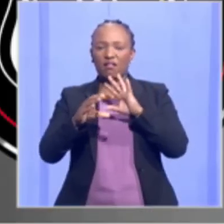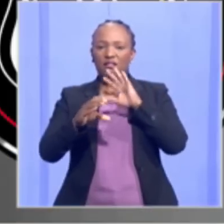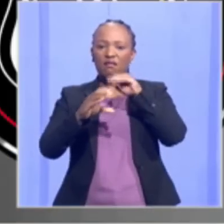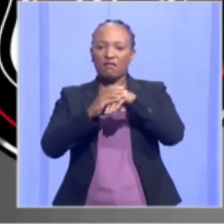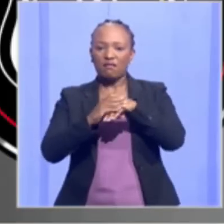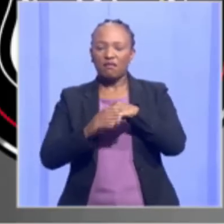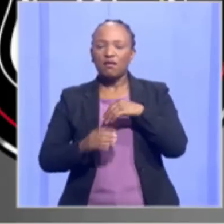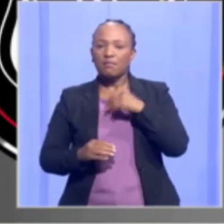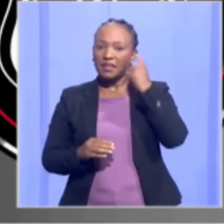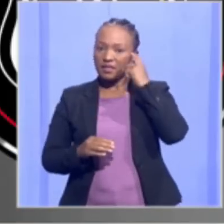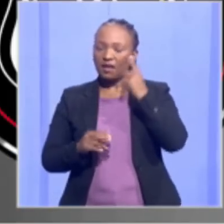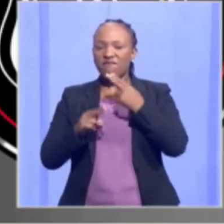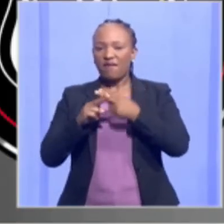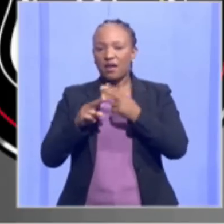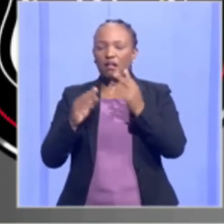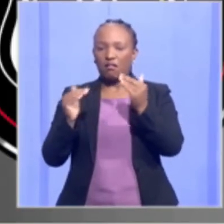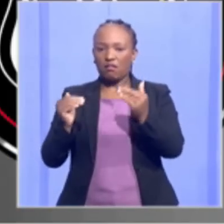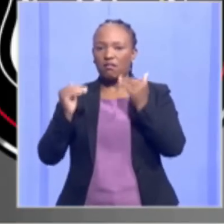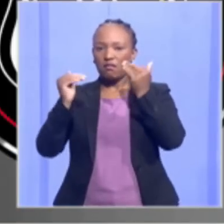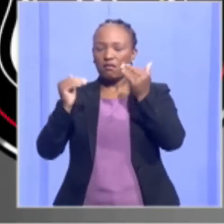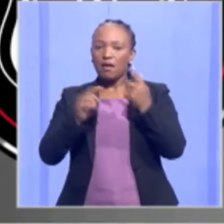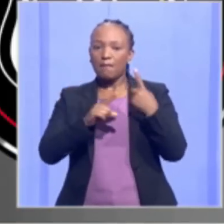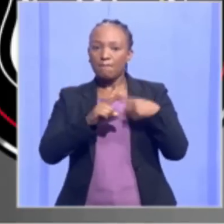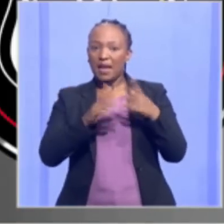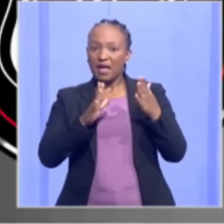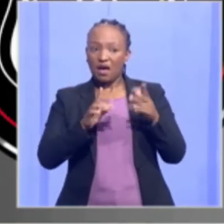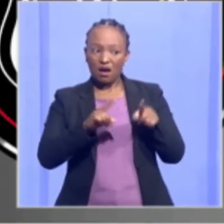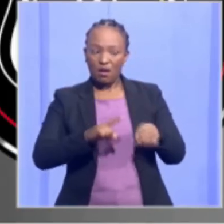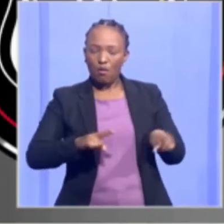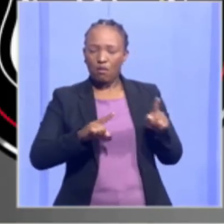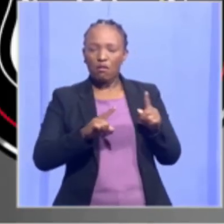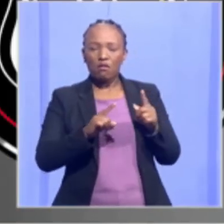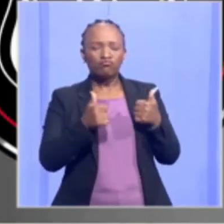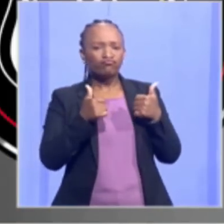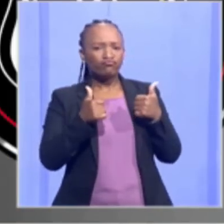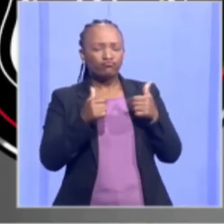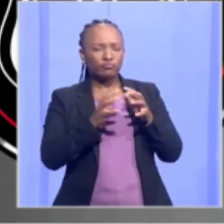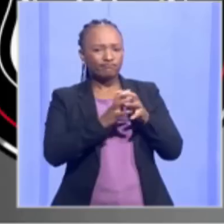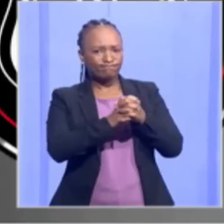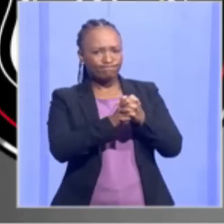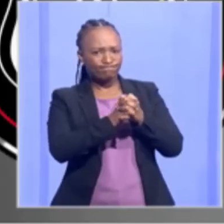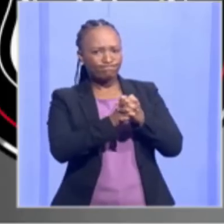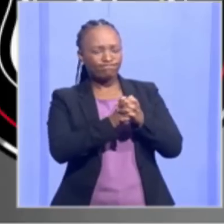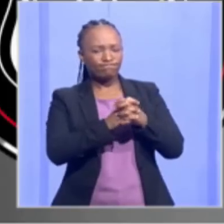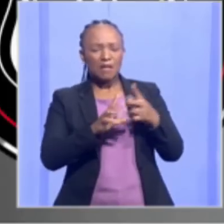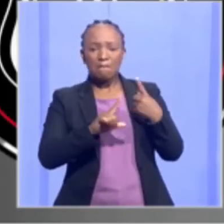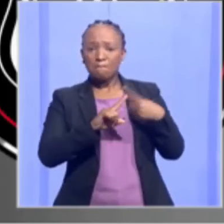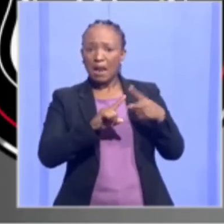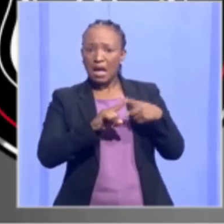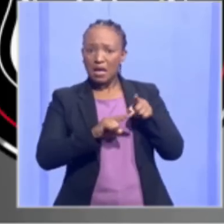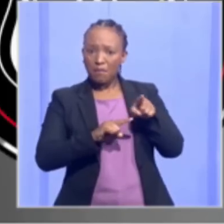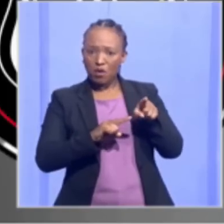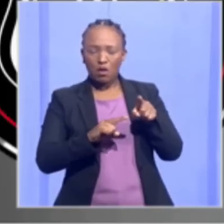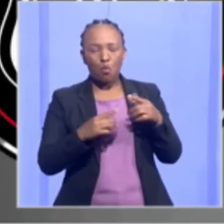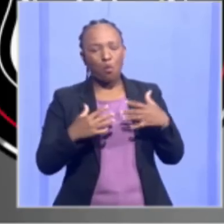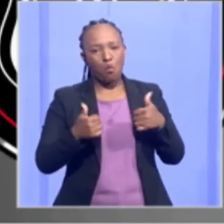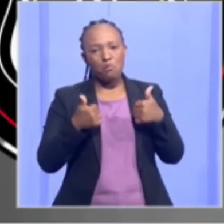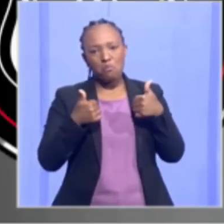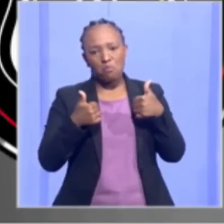go makgaolakgang ka gobaneng batshameki ba teng ba tshameka bontle ebile ba tshwaragane tshameko ya bona ya khatlisa. Ke bona yo